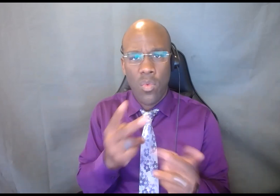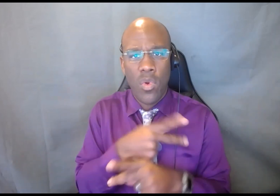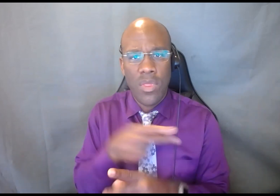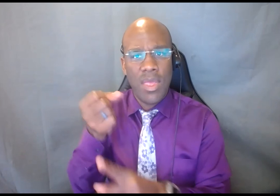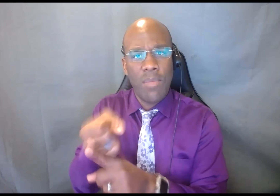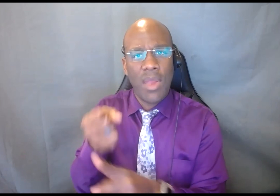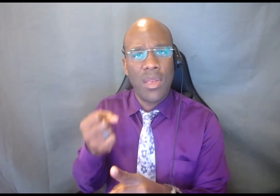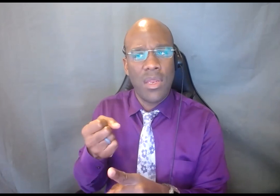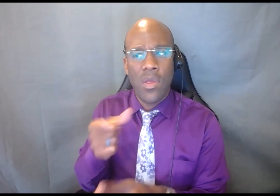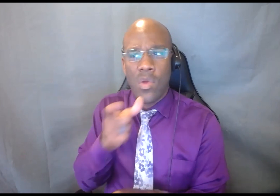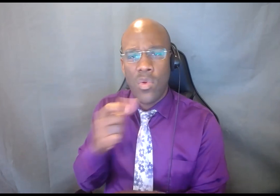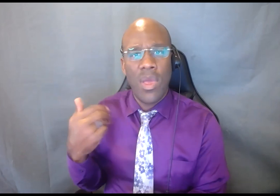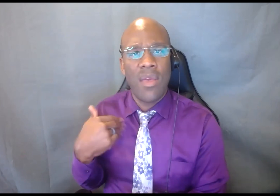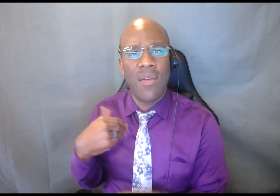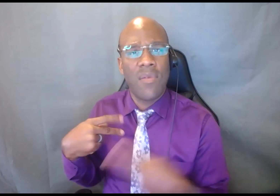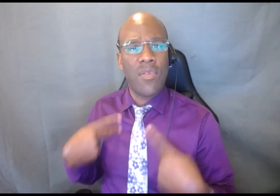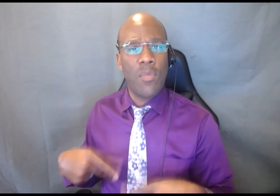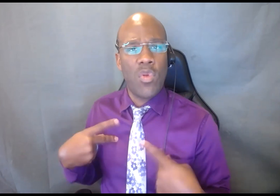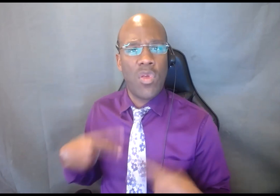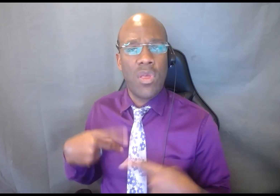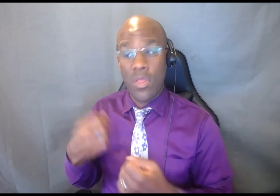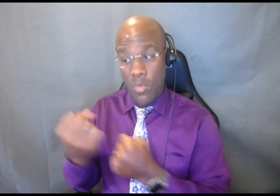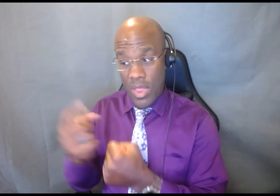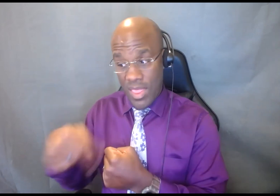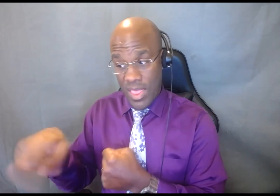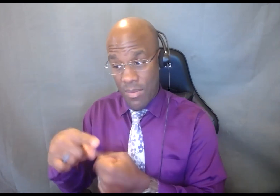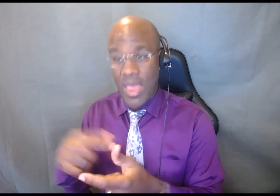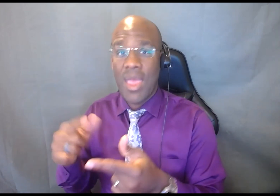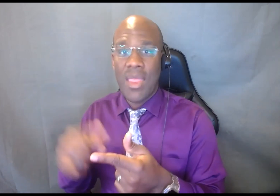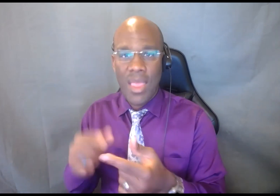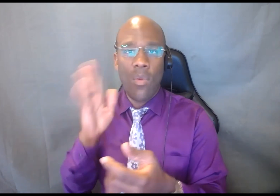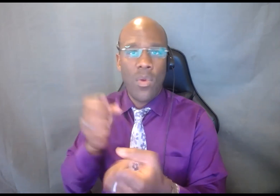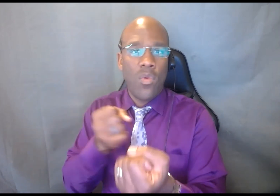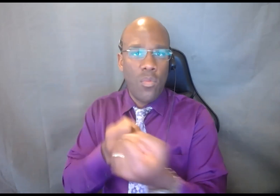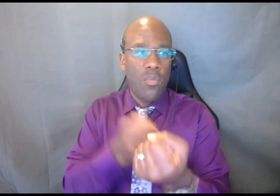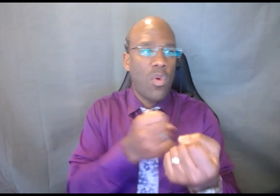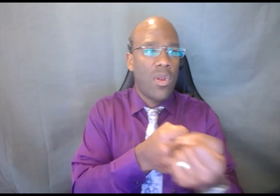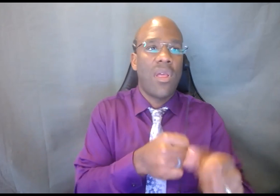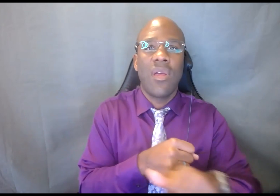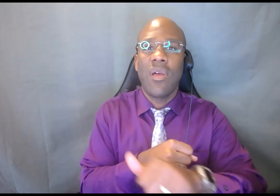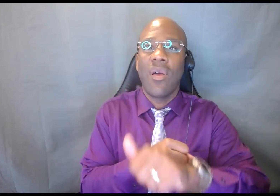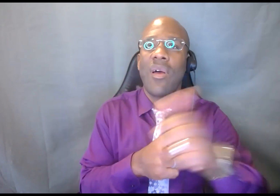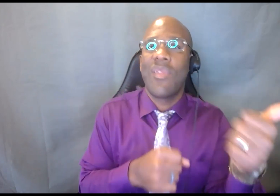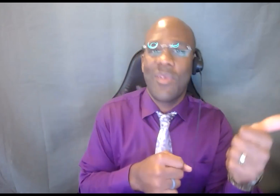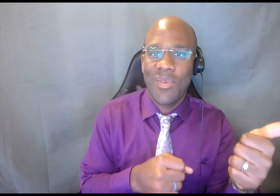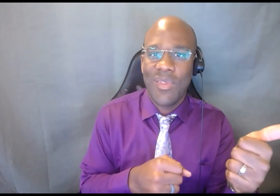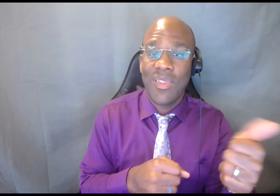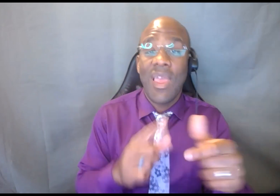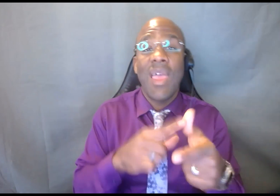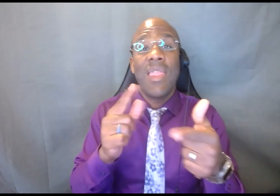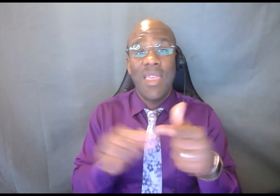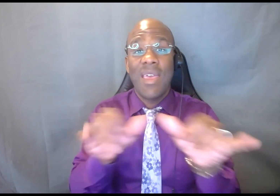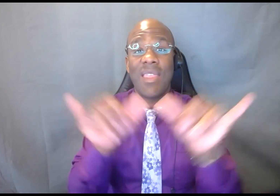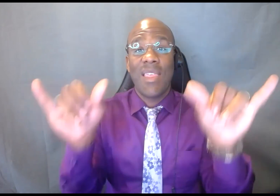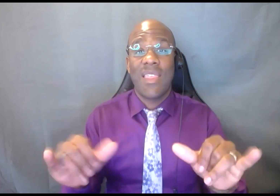them. Therefore, we're supporting systems for all. Right? We really are across the board going to make our systems more equitable